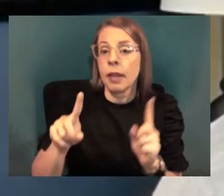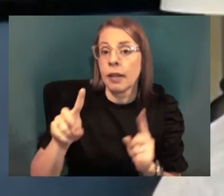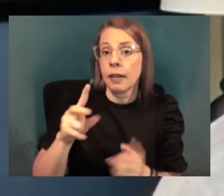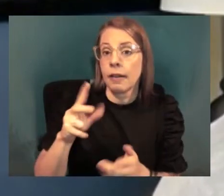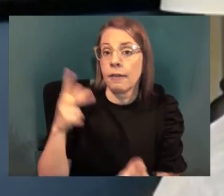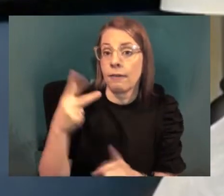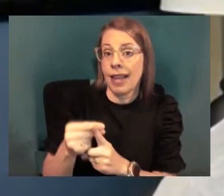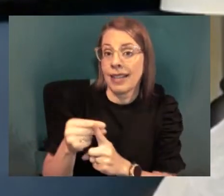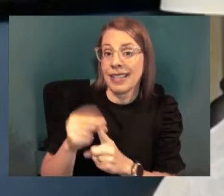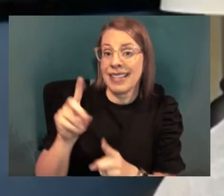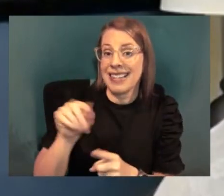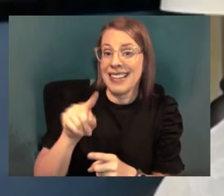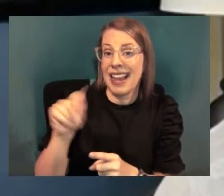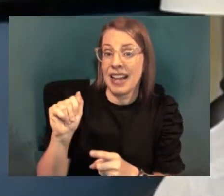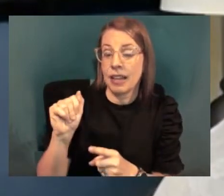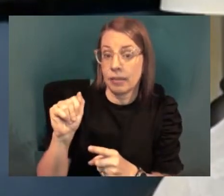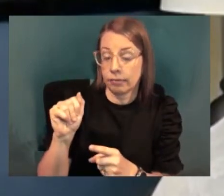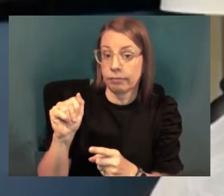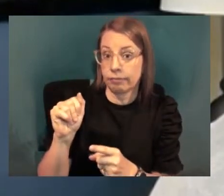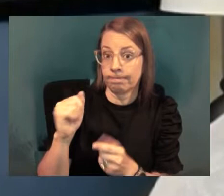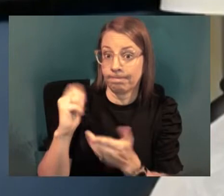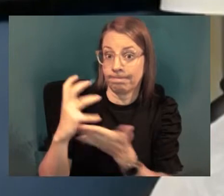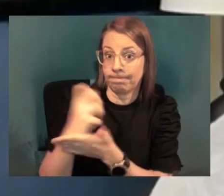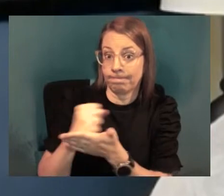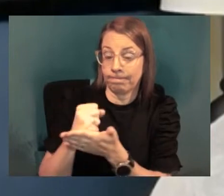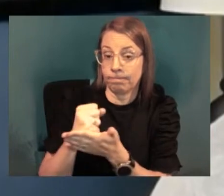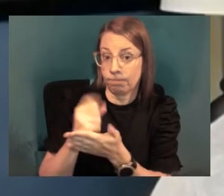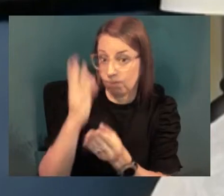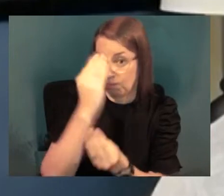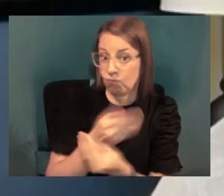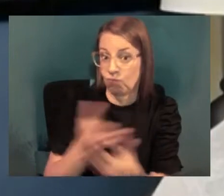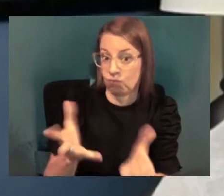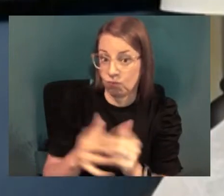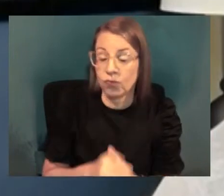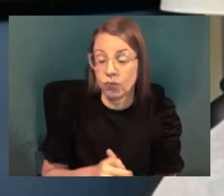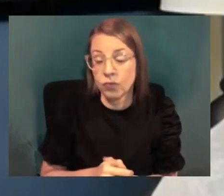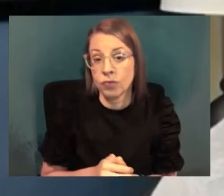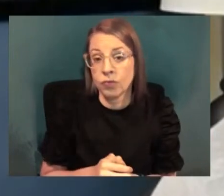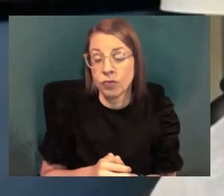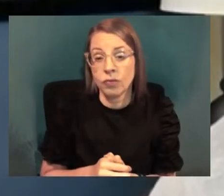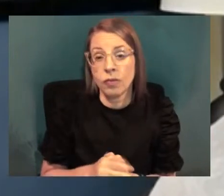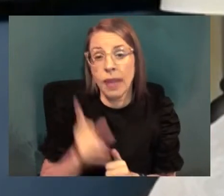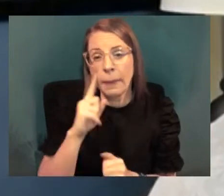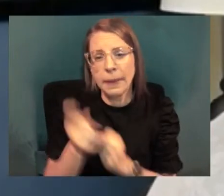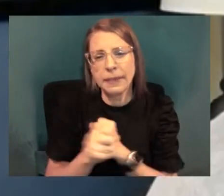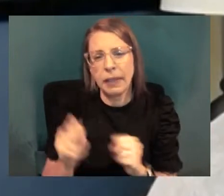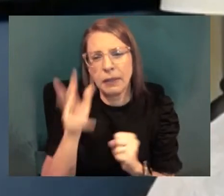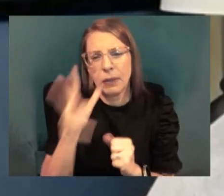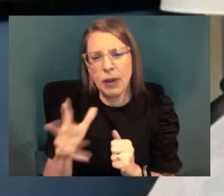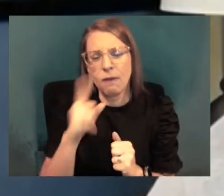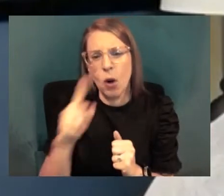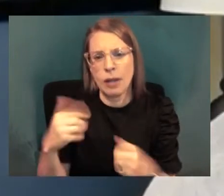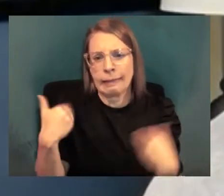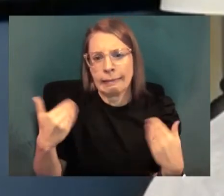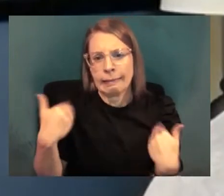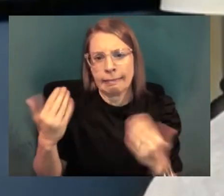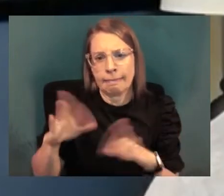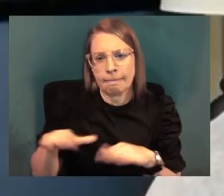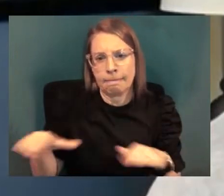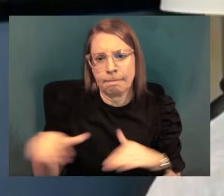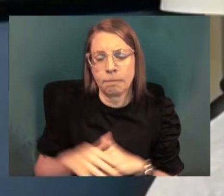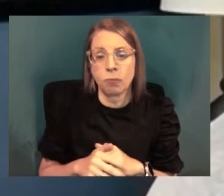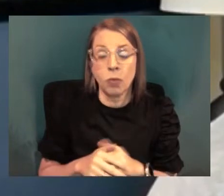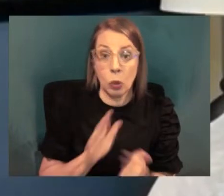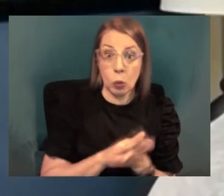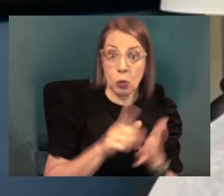and collection has been expedited. I'm fairly certain it's going to be safe. So I think that probably right as school is